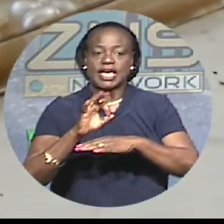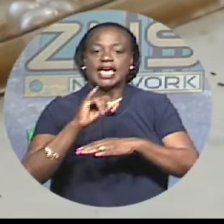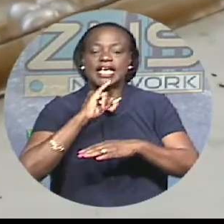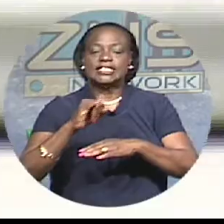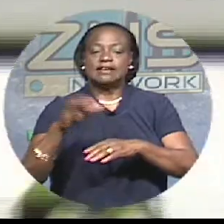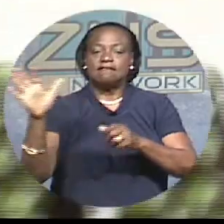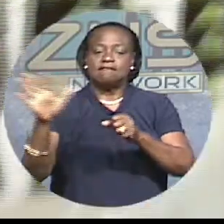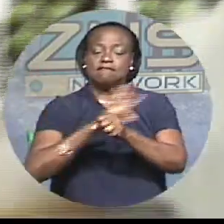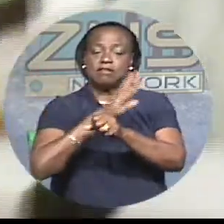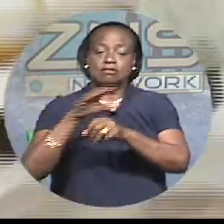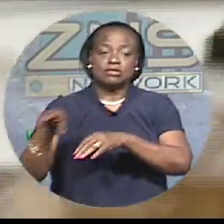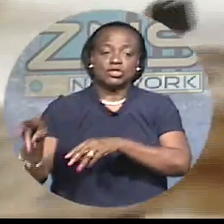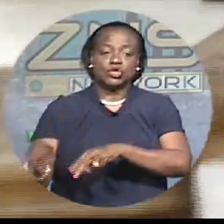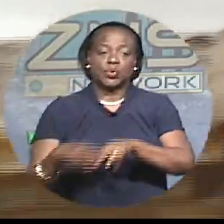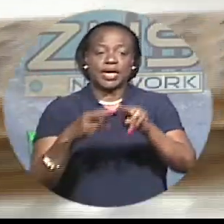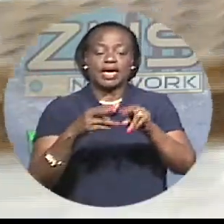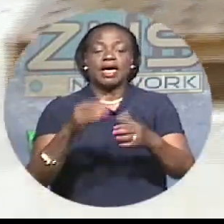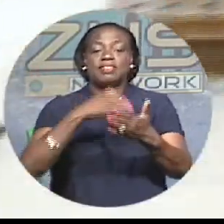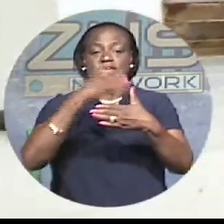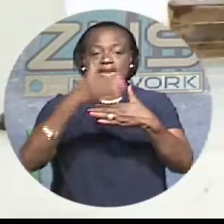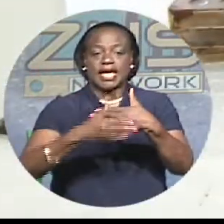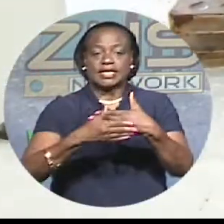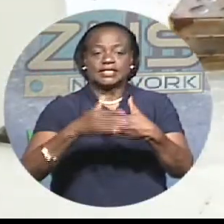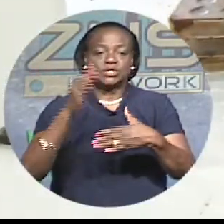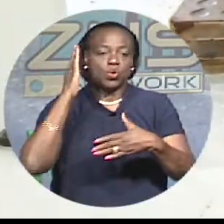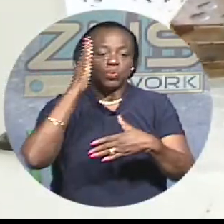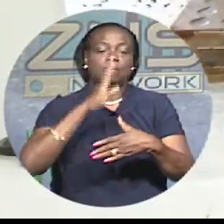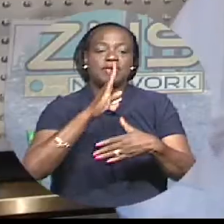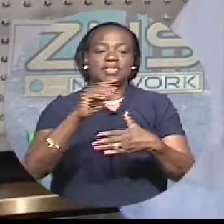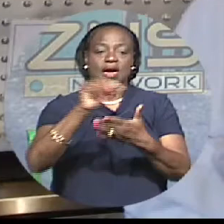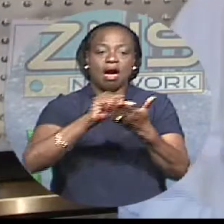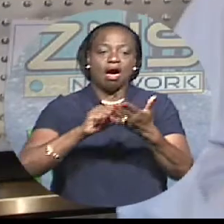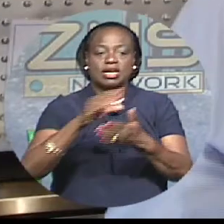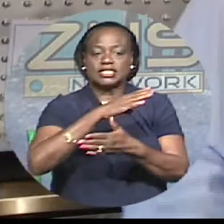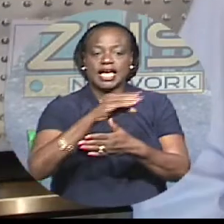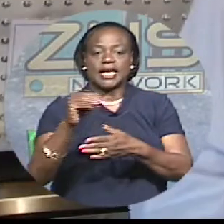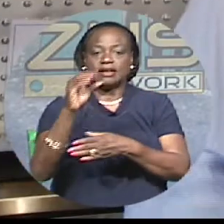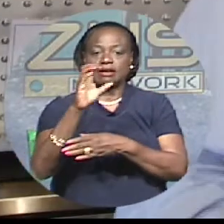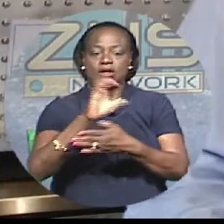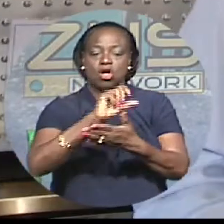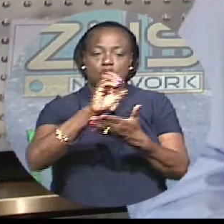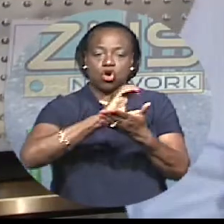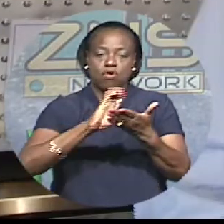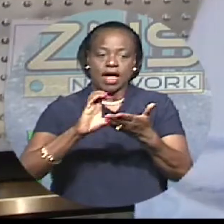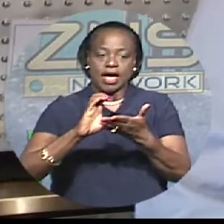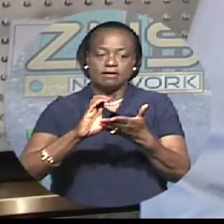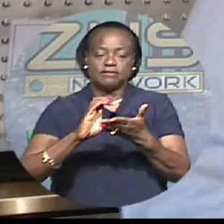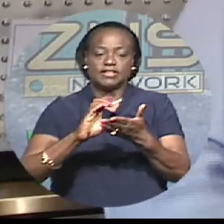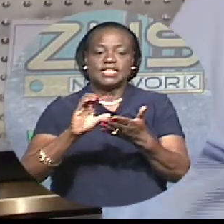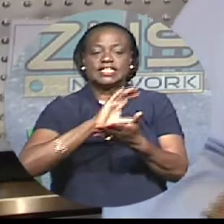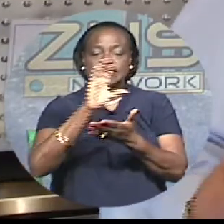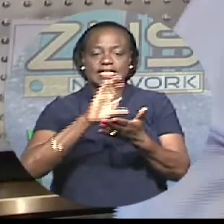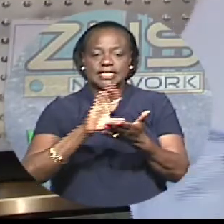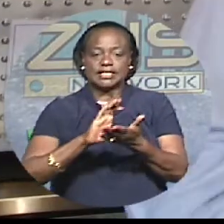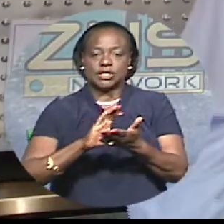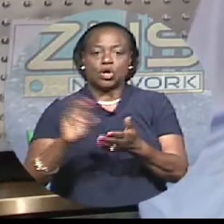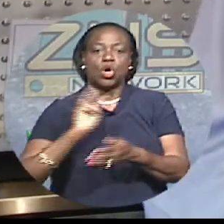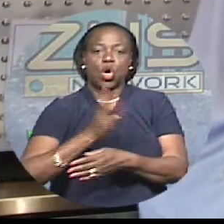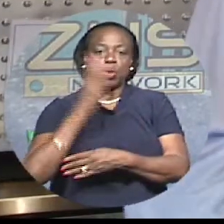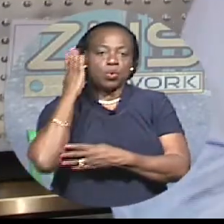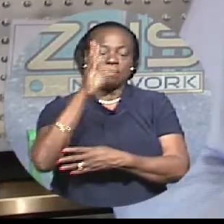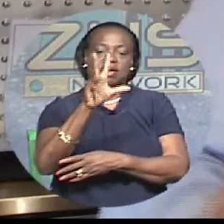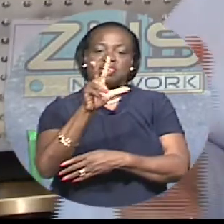will focus on establishing the Arts and Crafts Center. We're going to have about 30 different artisans on property,